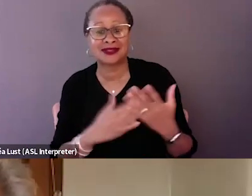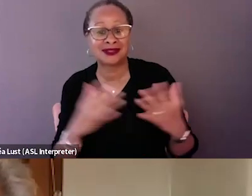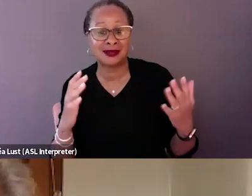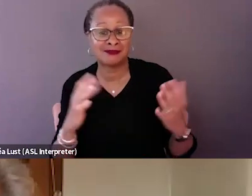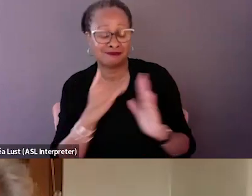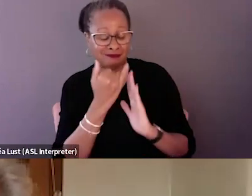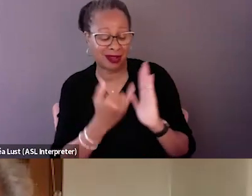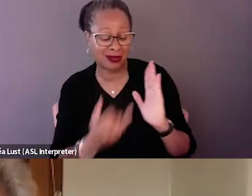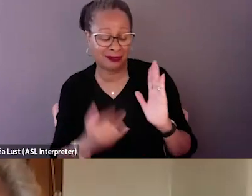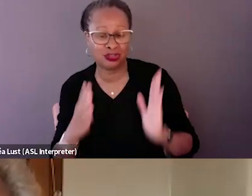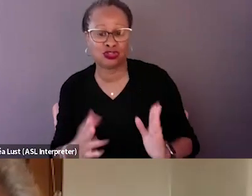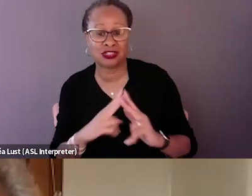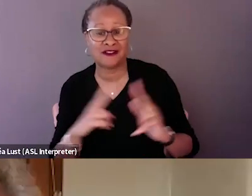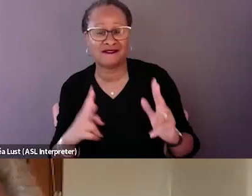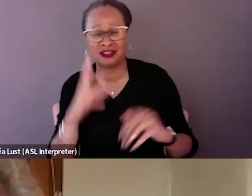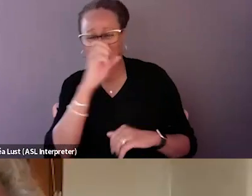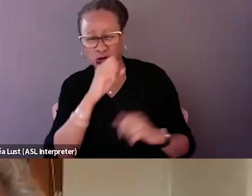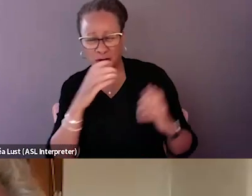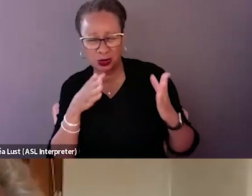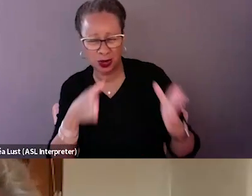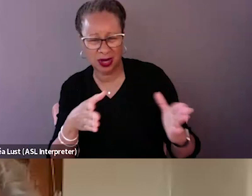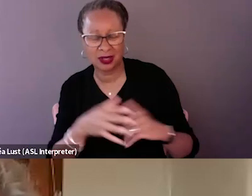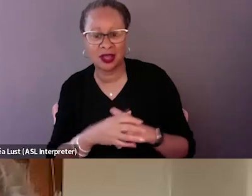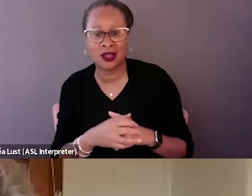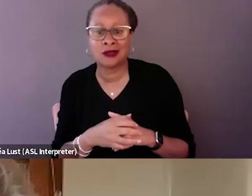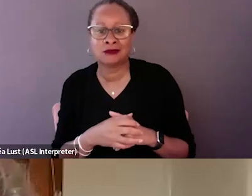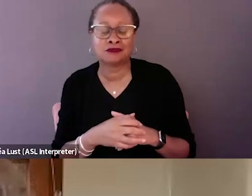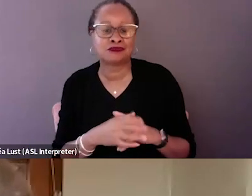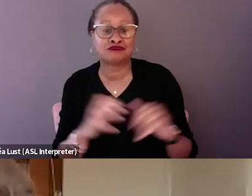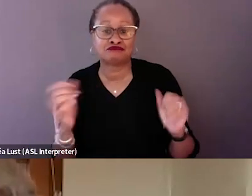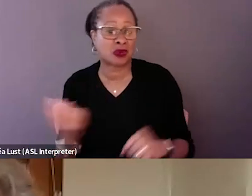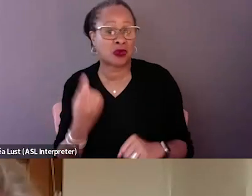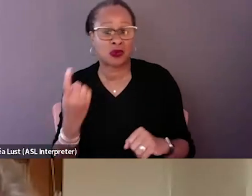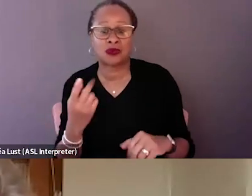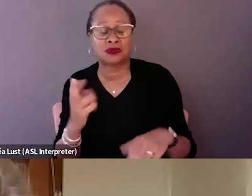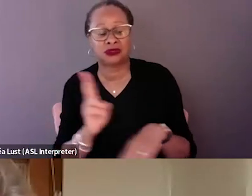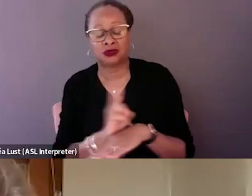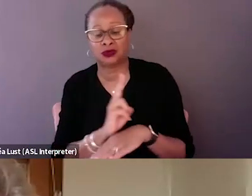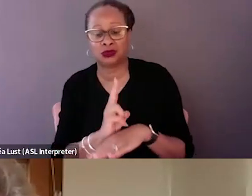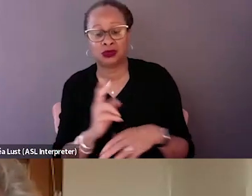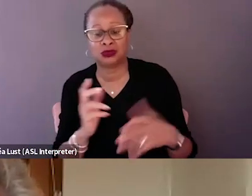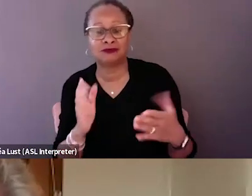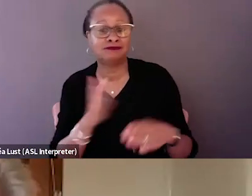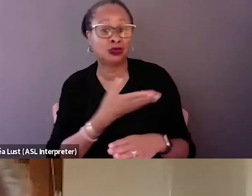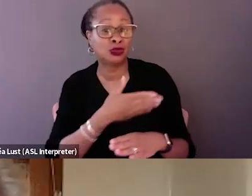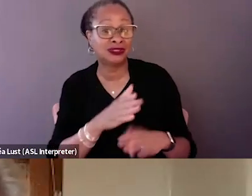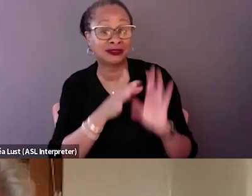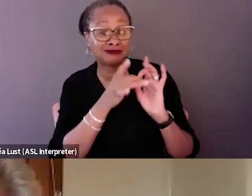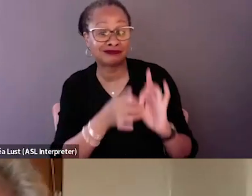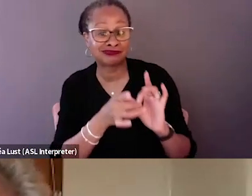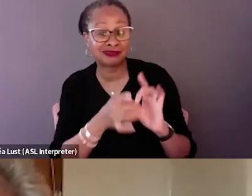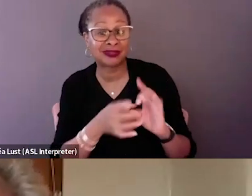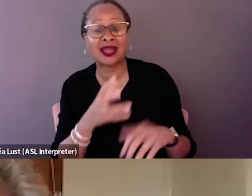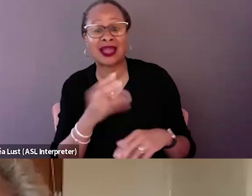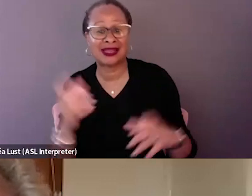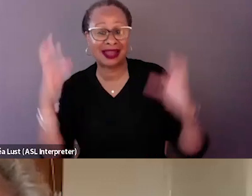animations in a very strange way. And all the time you have the music here